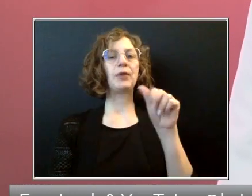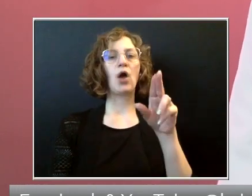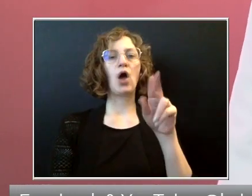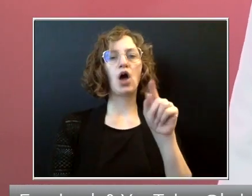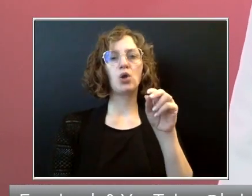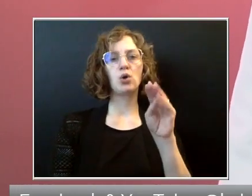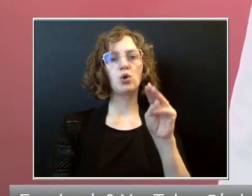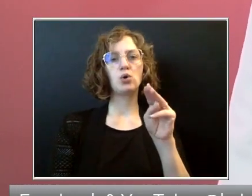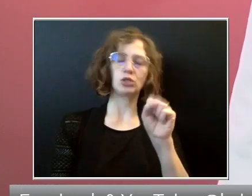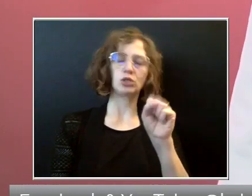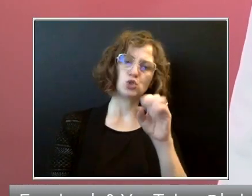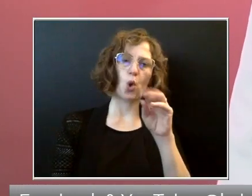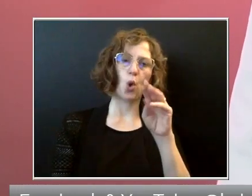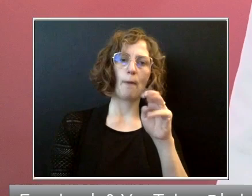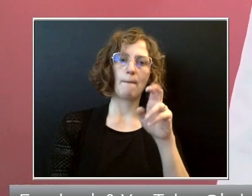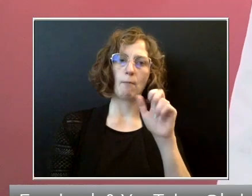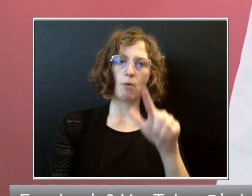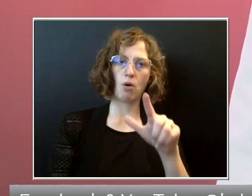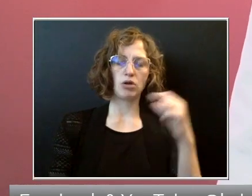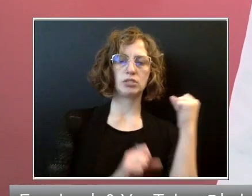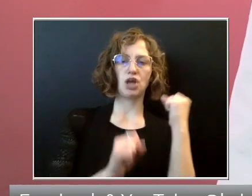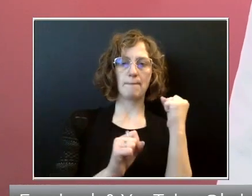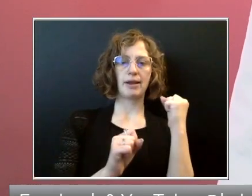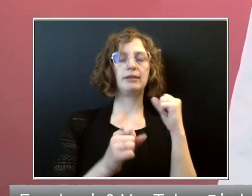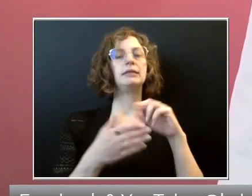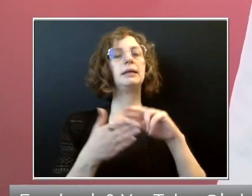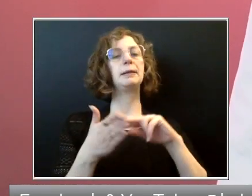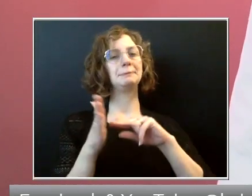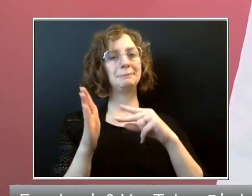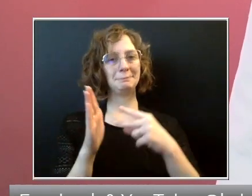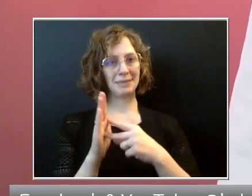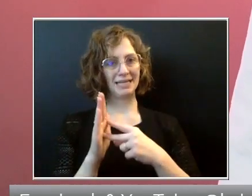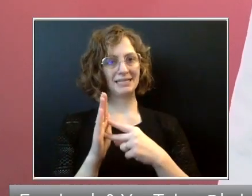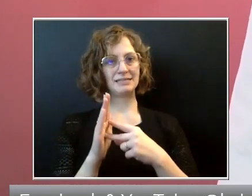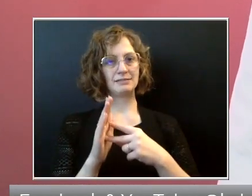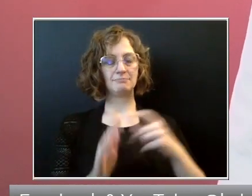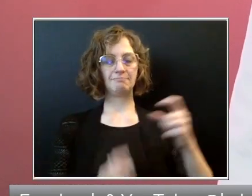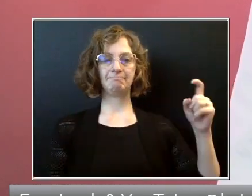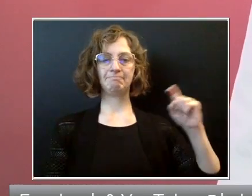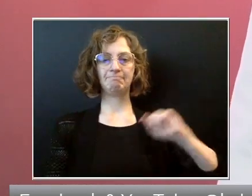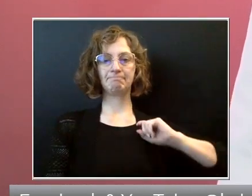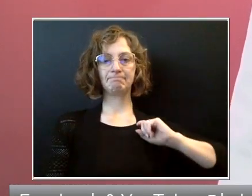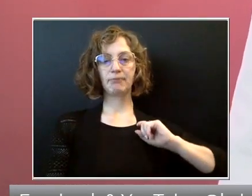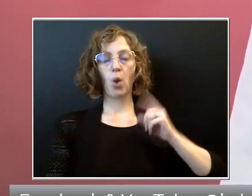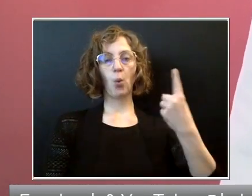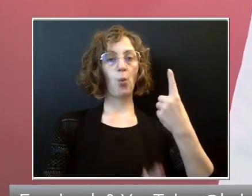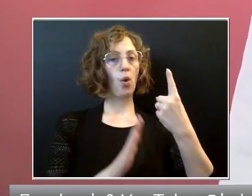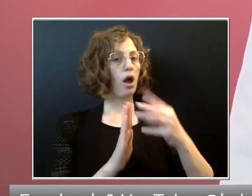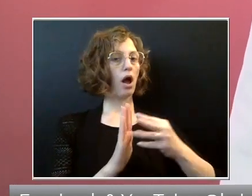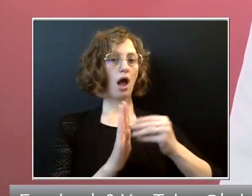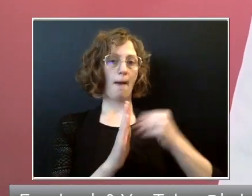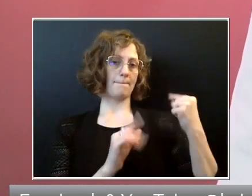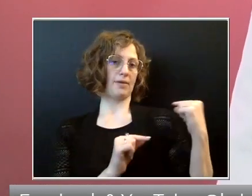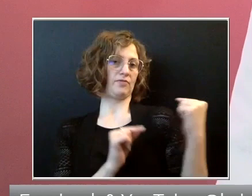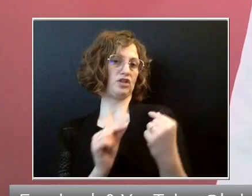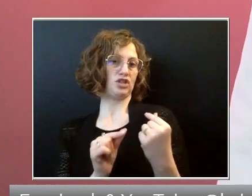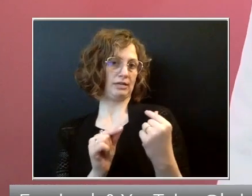which means you get one gene copy of the gene and you'll have the